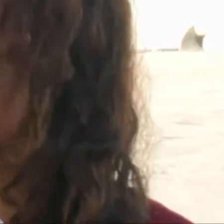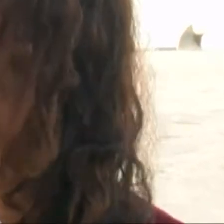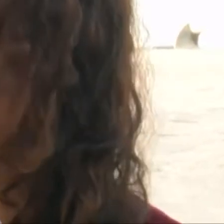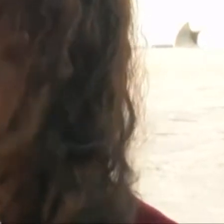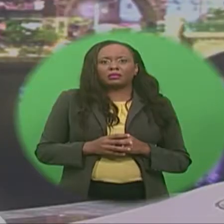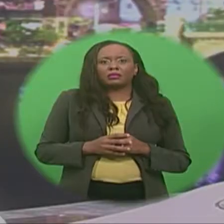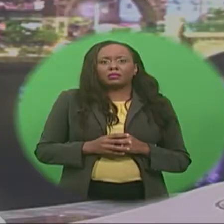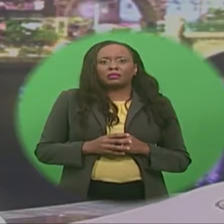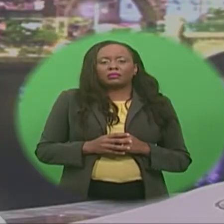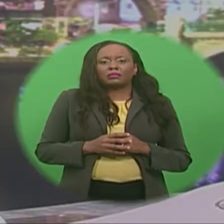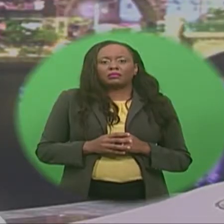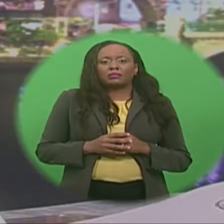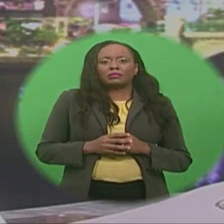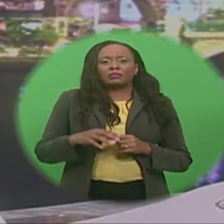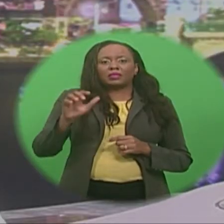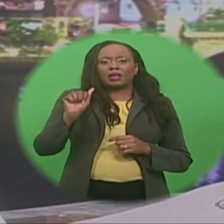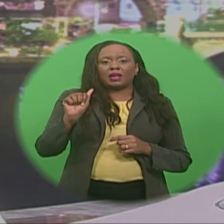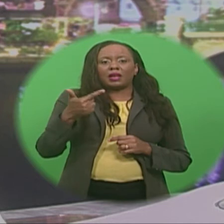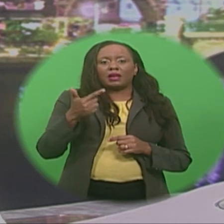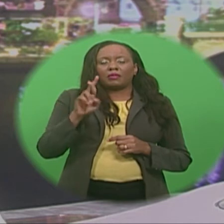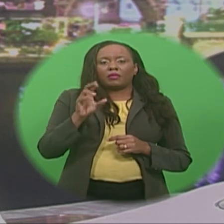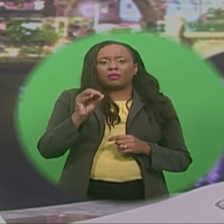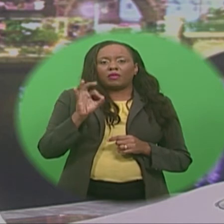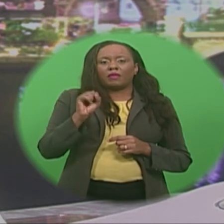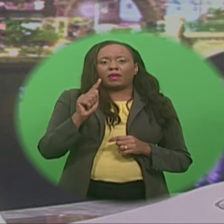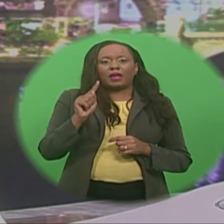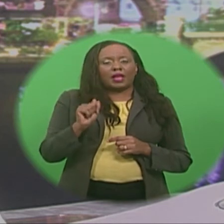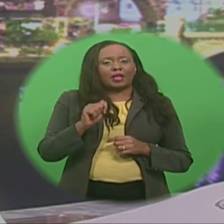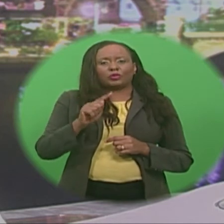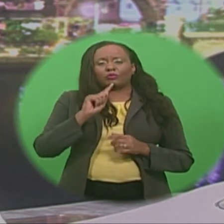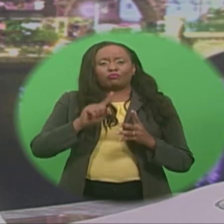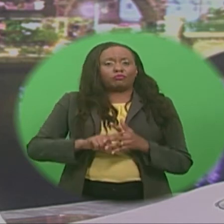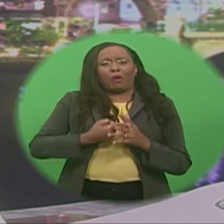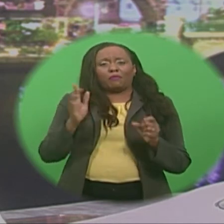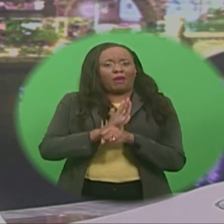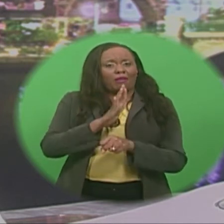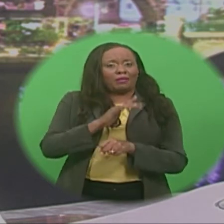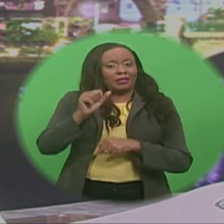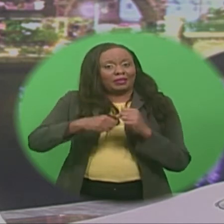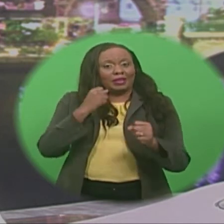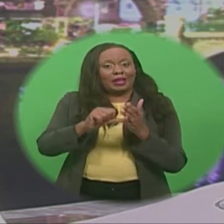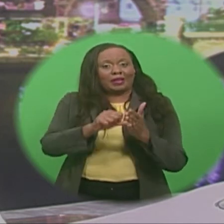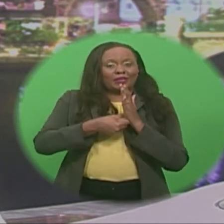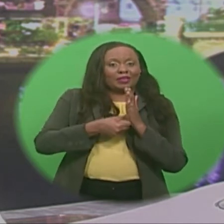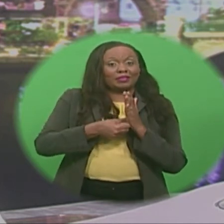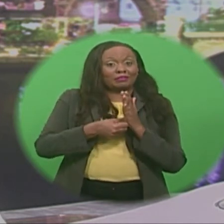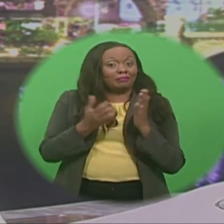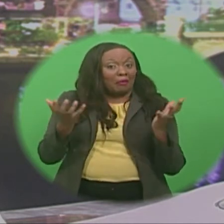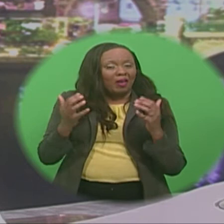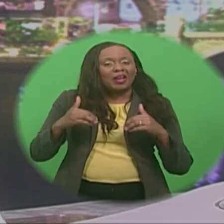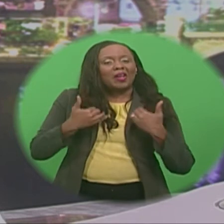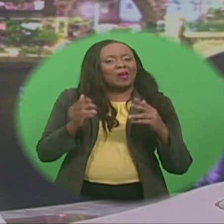Southern Caribbean. AgriFest 2018 is off with a bang, and this year the emphasis is on youth.